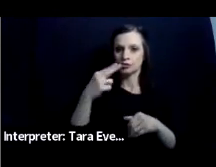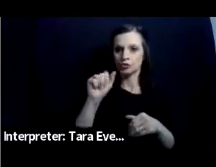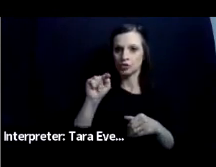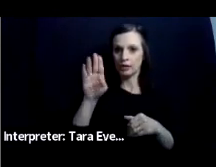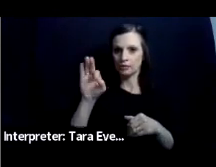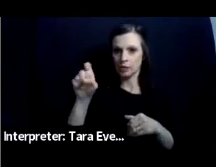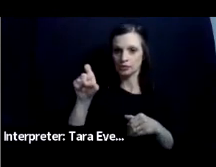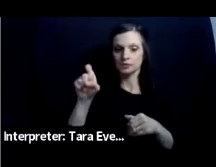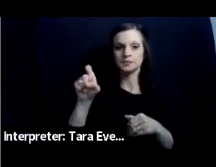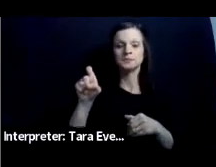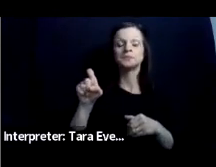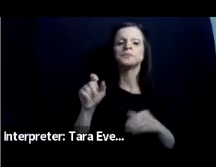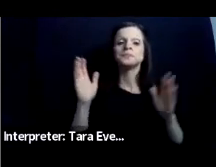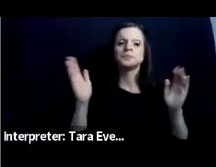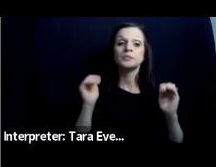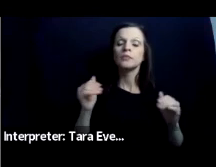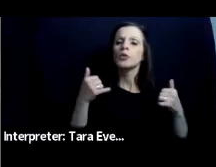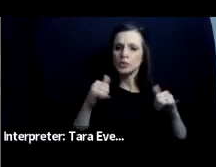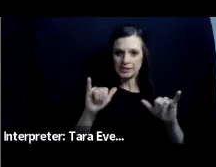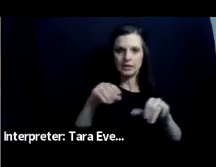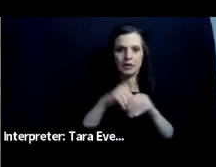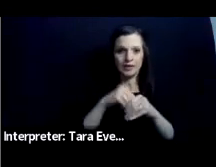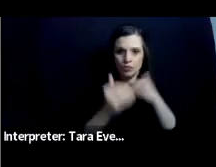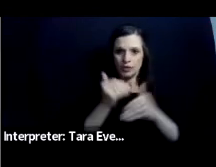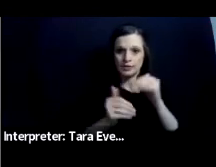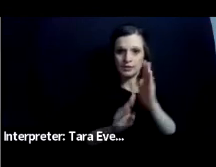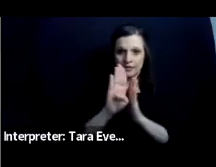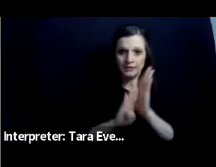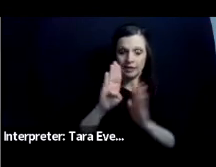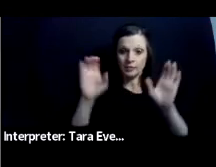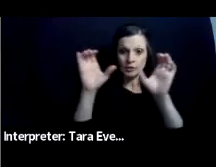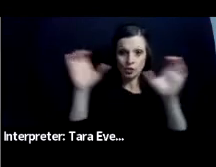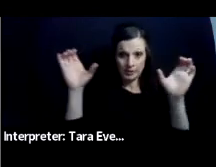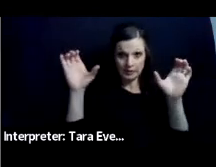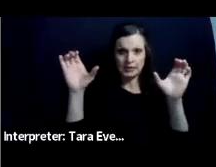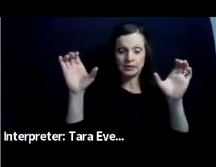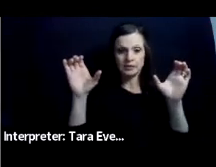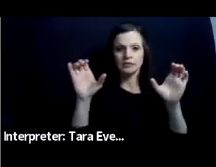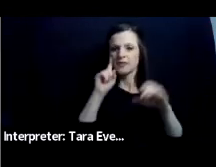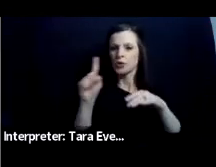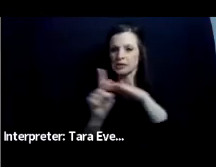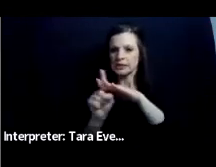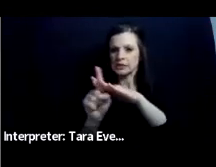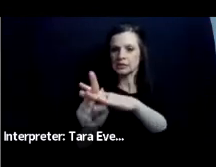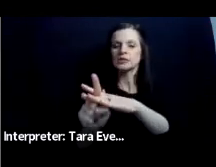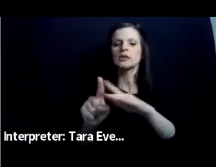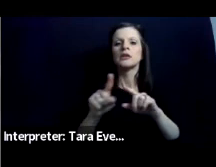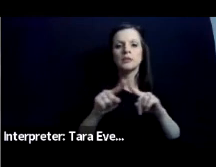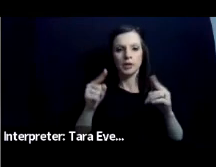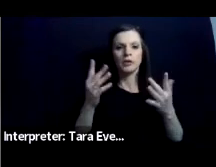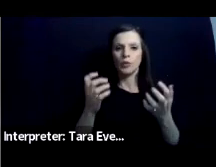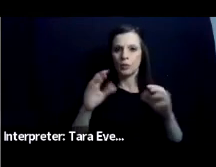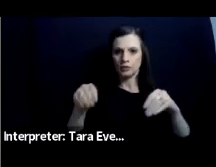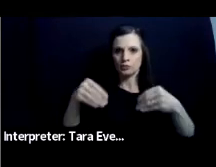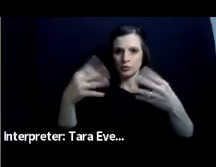We are still in the process of developing the certificate of attendance process, but we would want to provide the